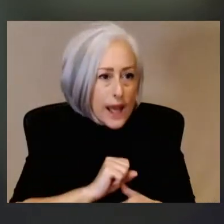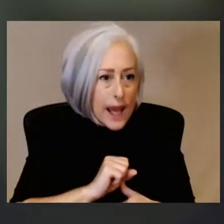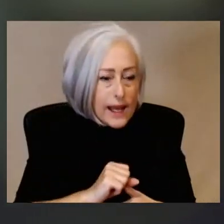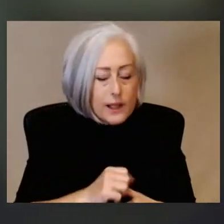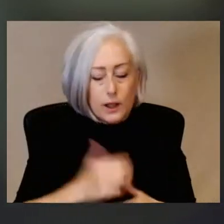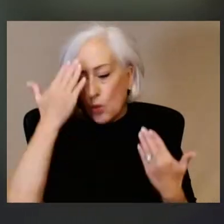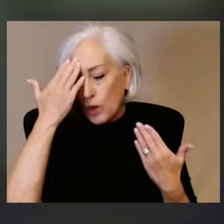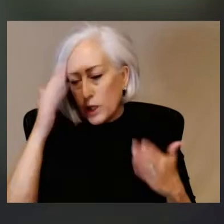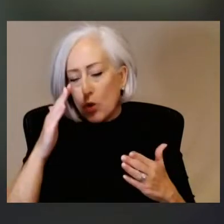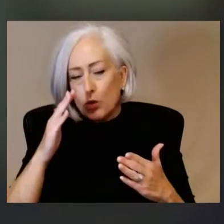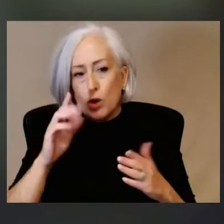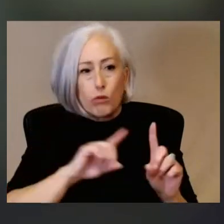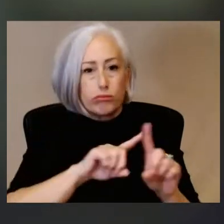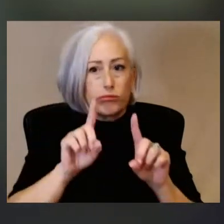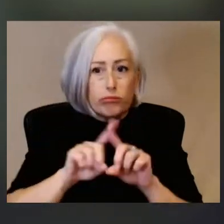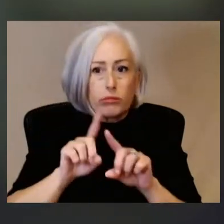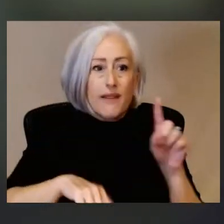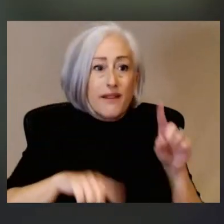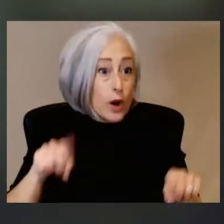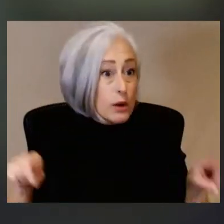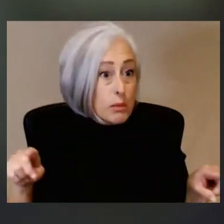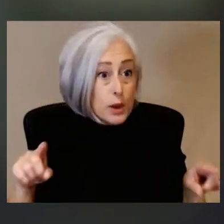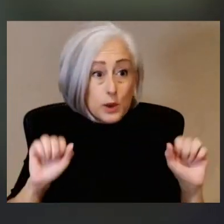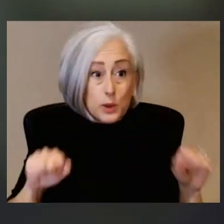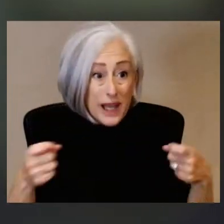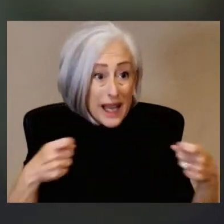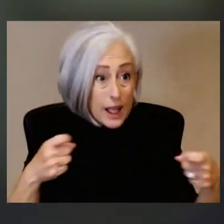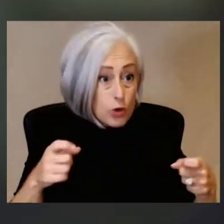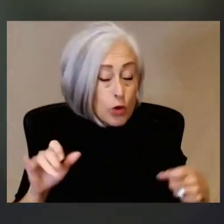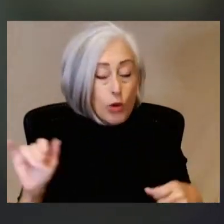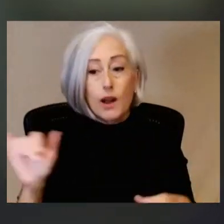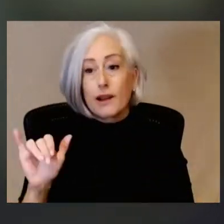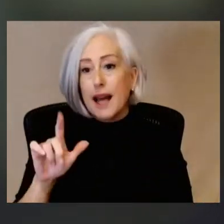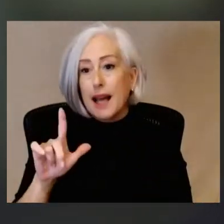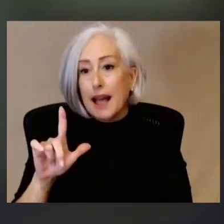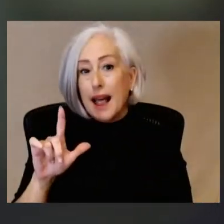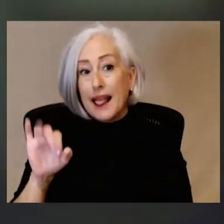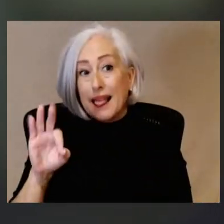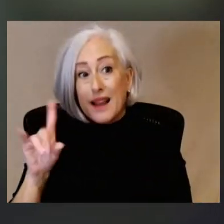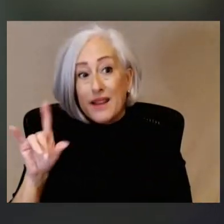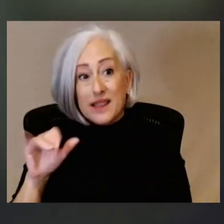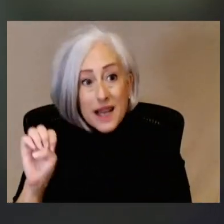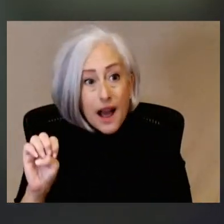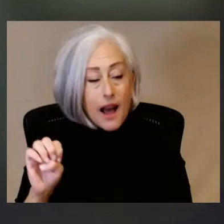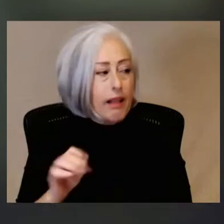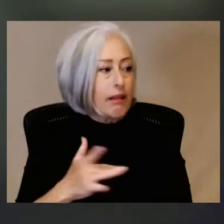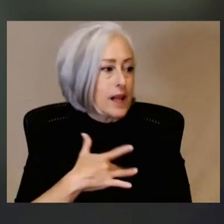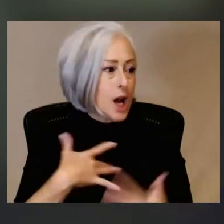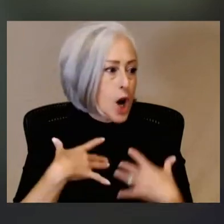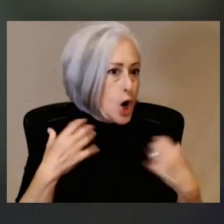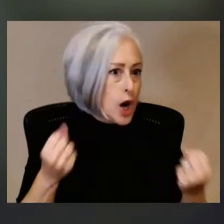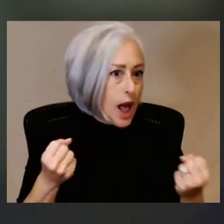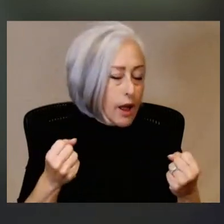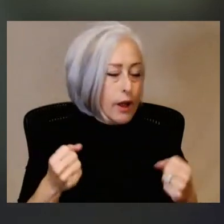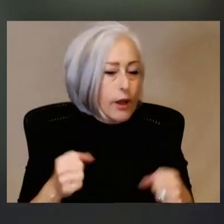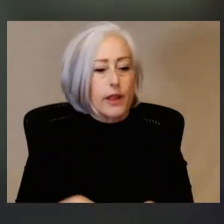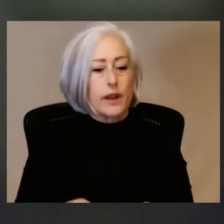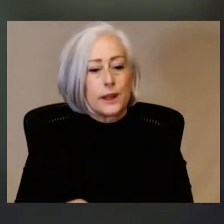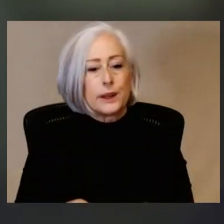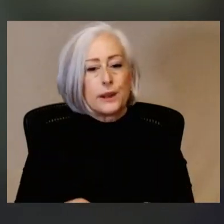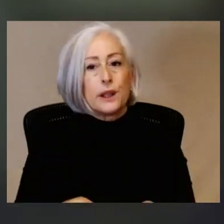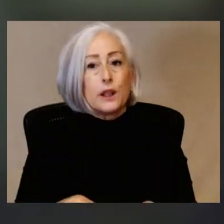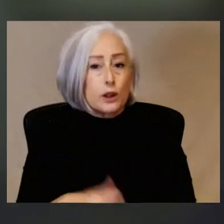variables that we can control, like lifestyle, like heart health. And so we